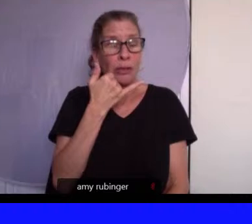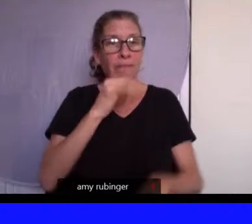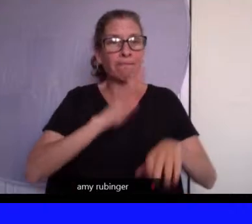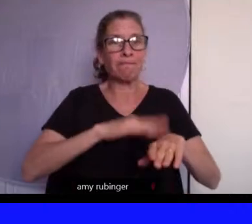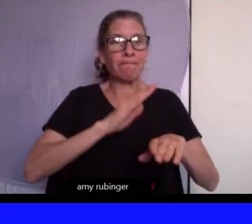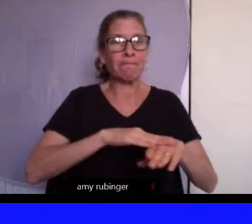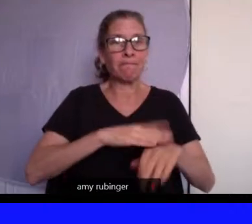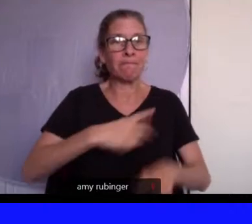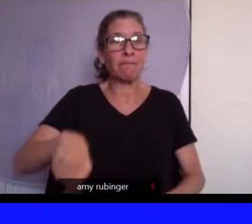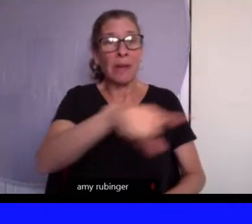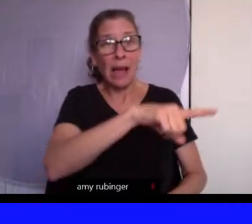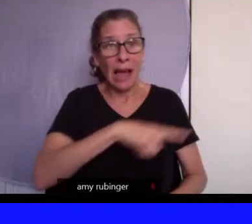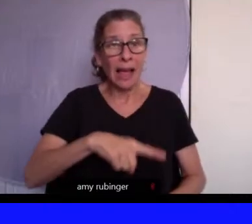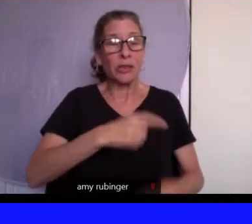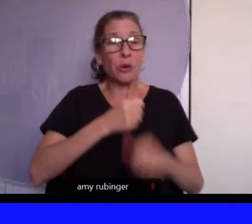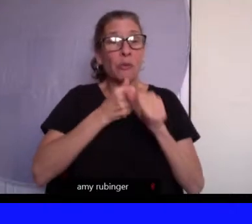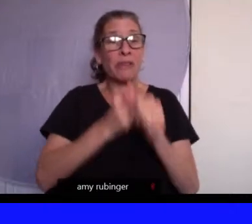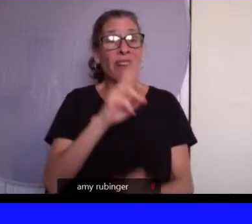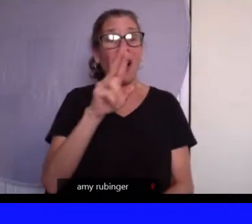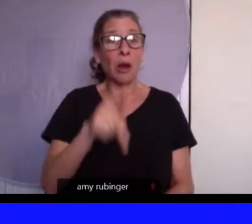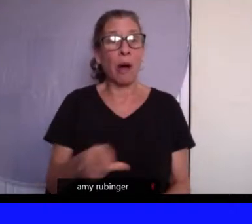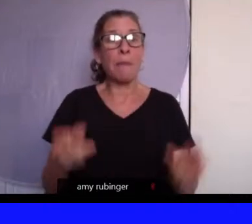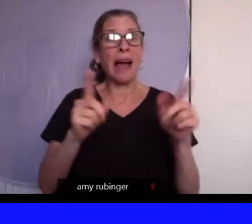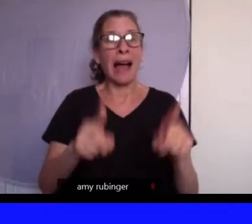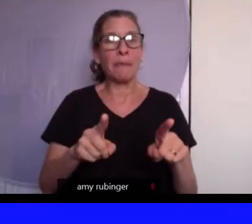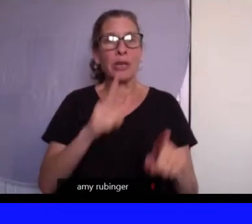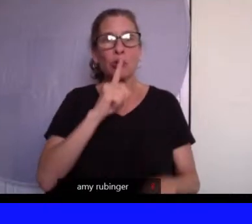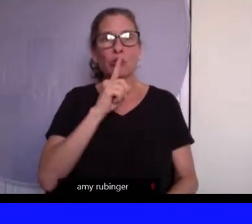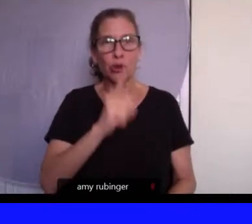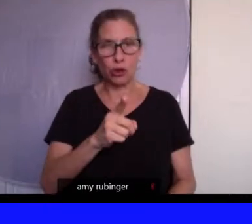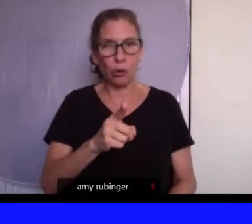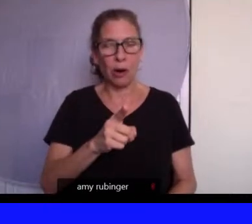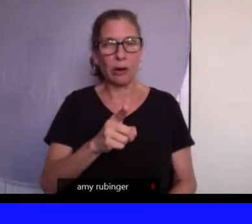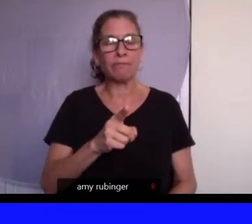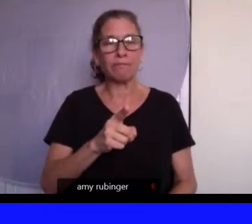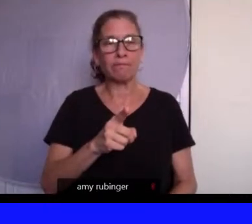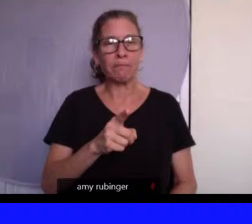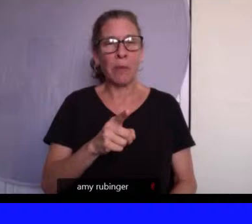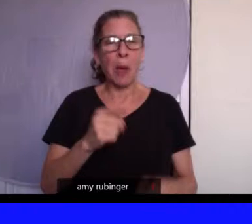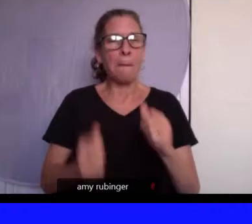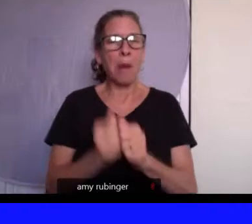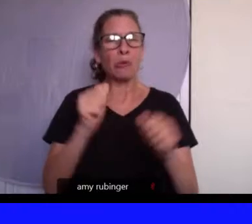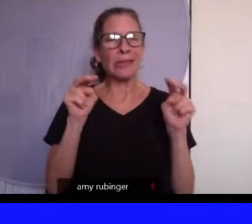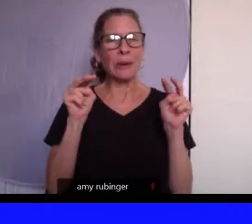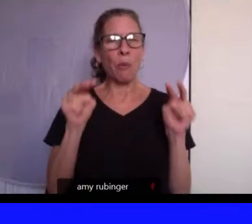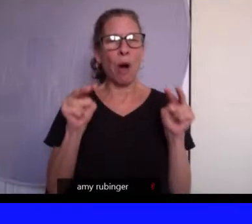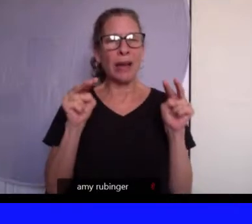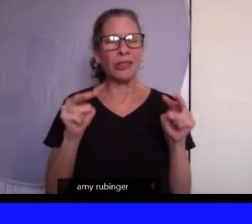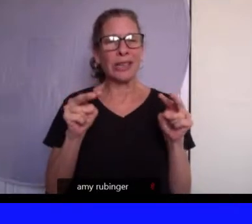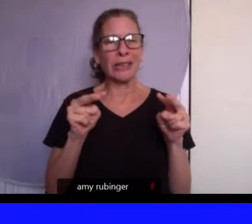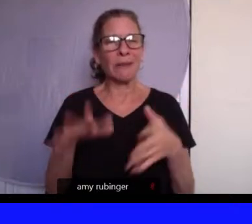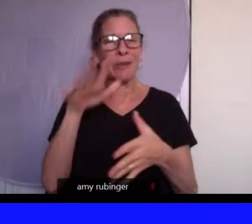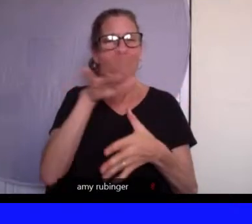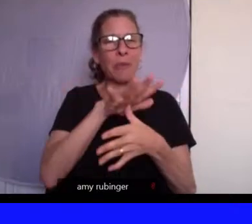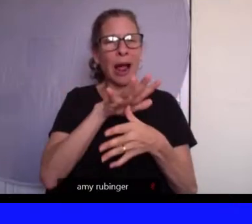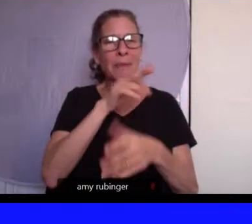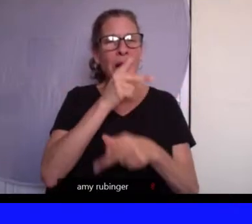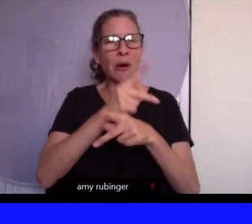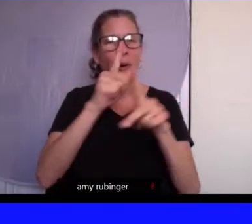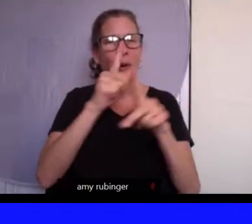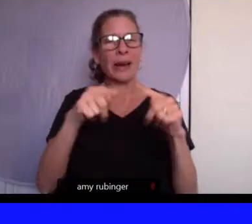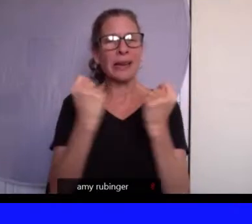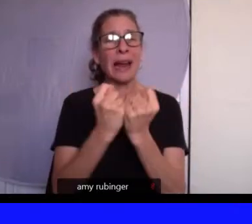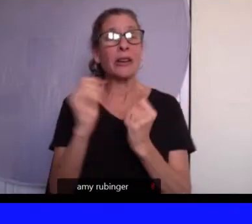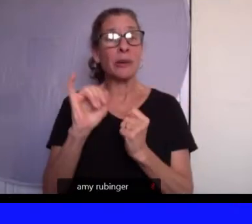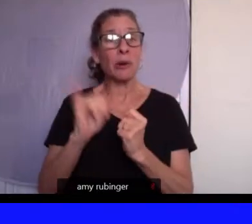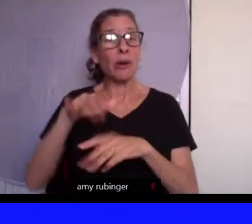to identify who needs the services. We are funding that transportation using car services and